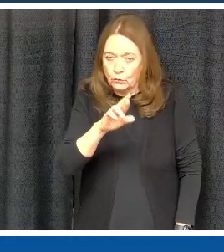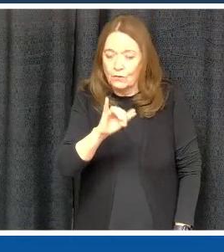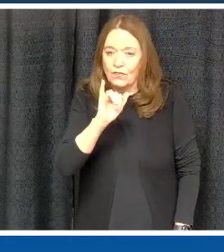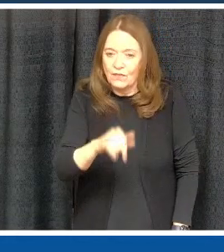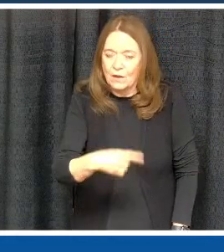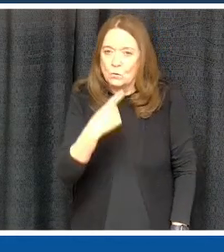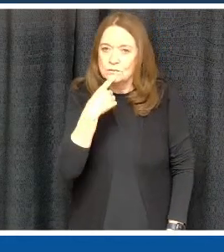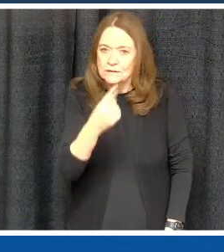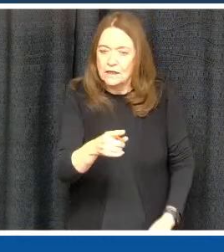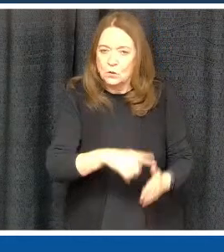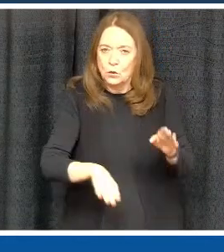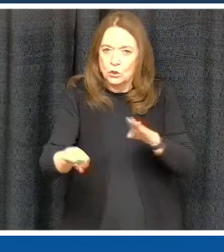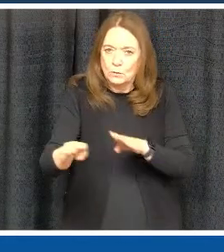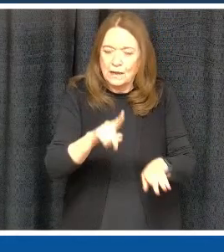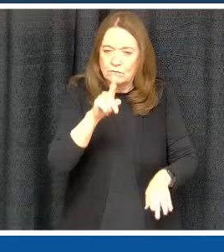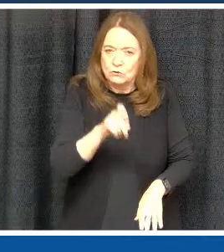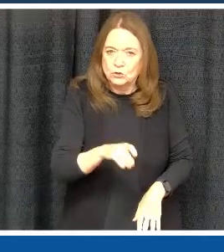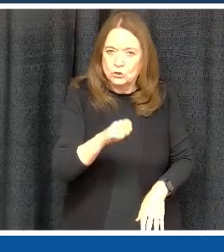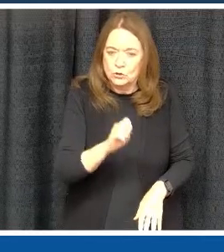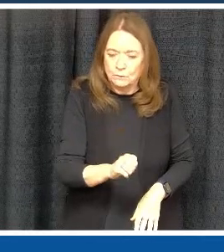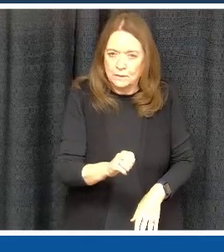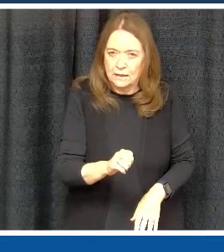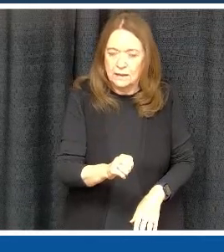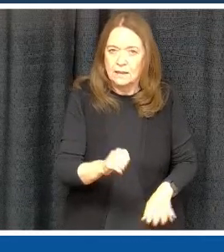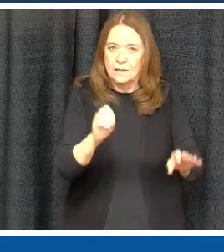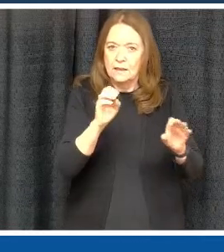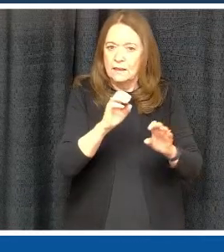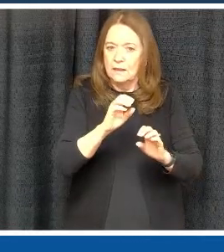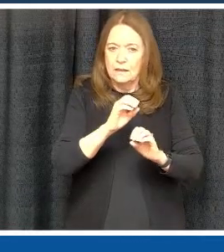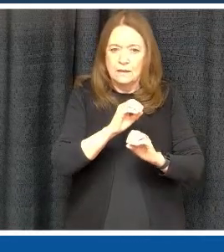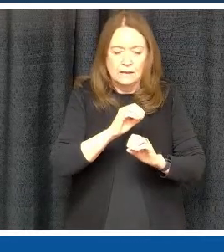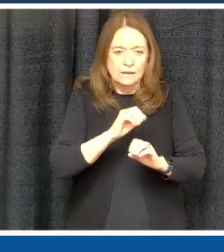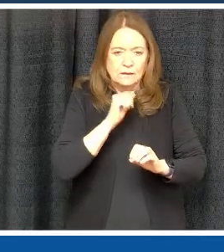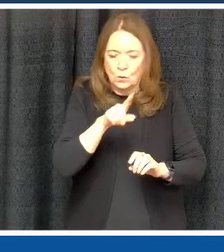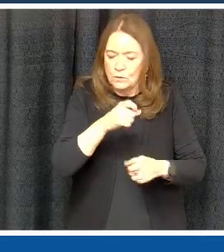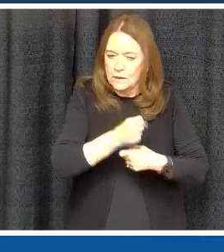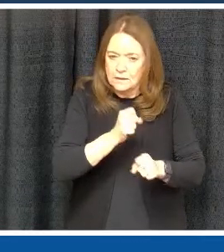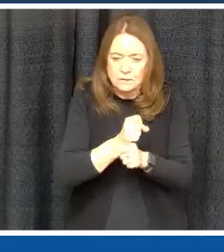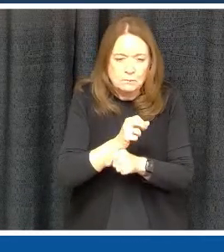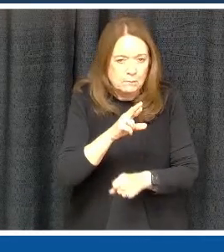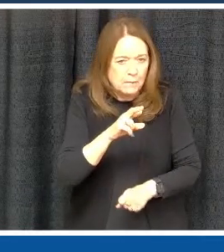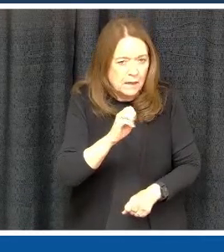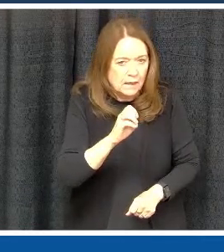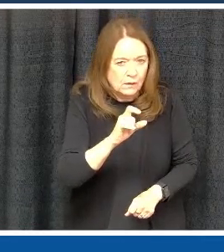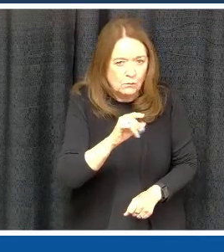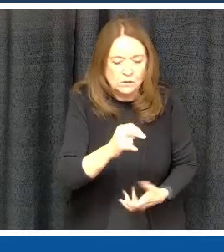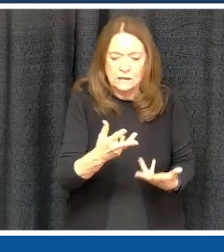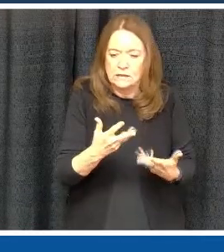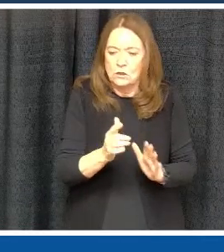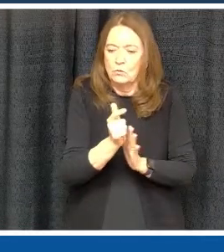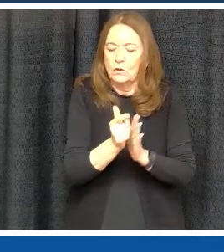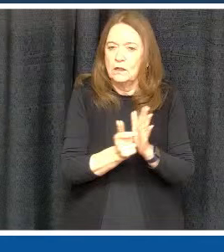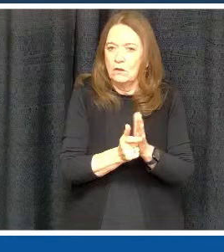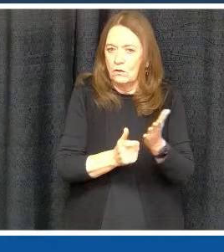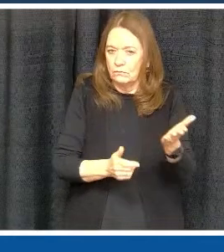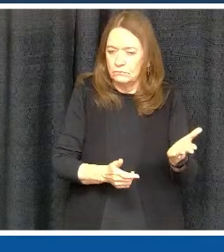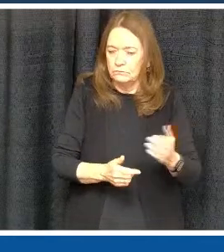be. Nothing new. Don't need to make a resolution. It's already law.